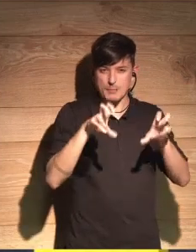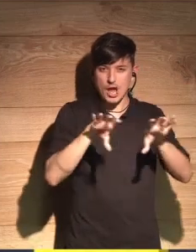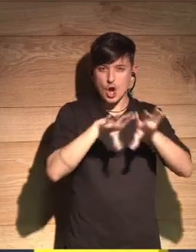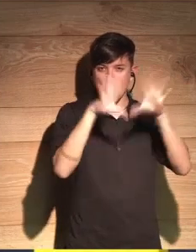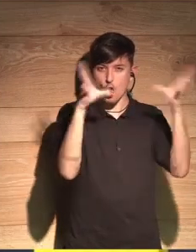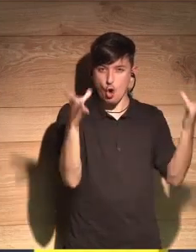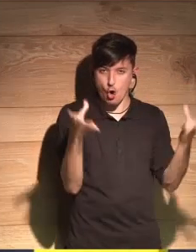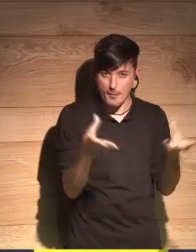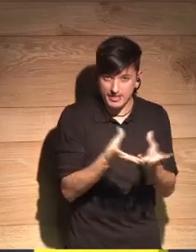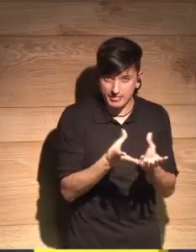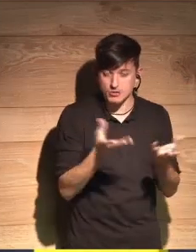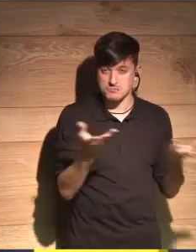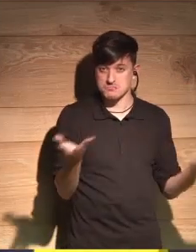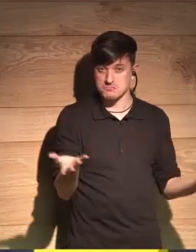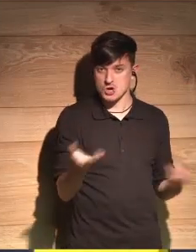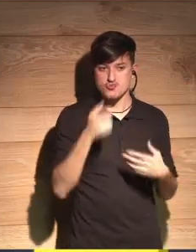globalization.